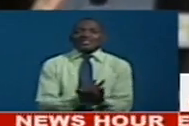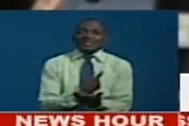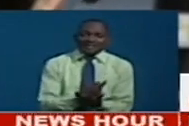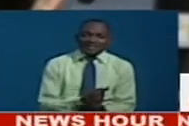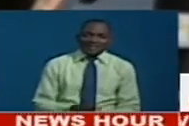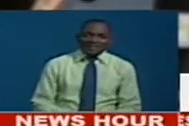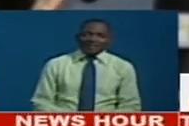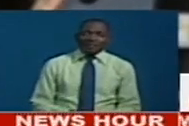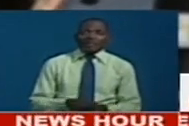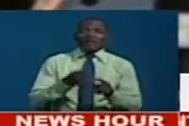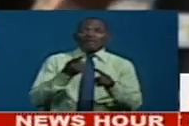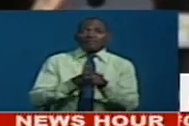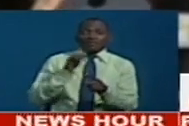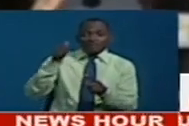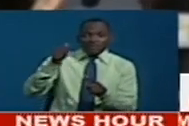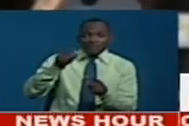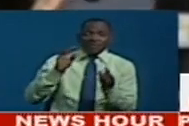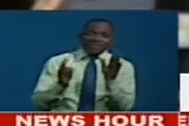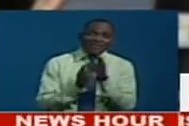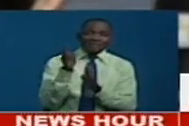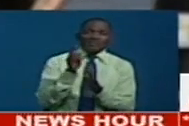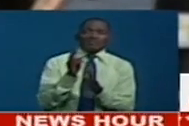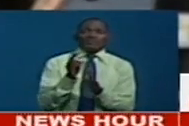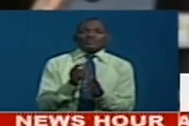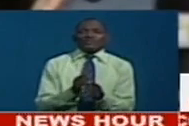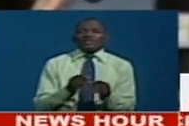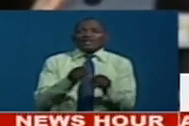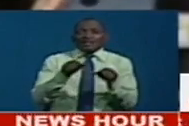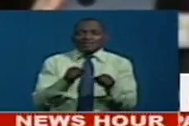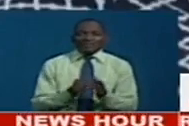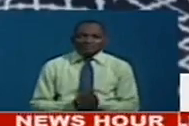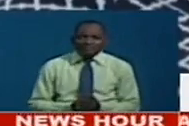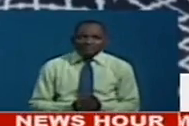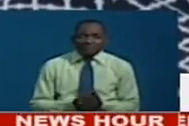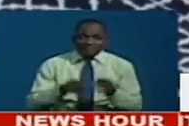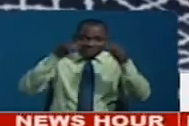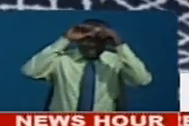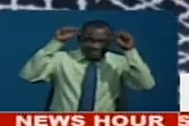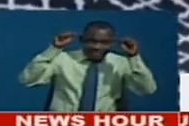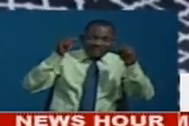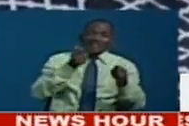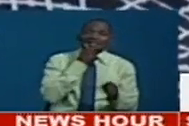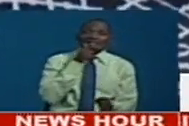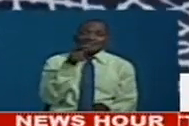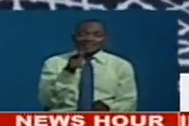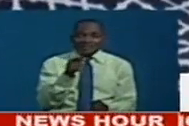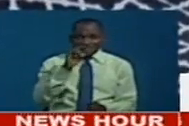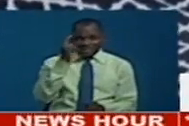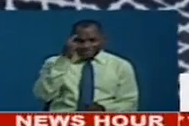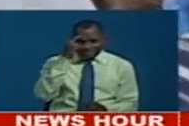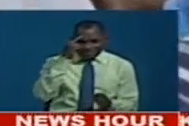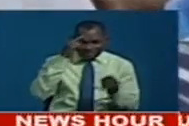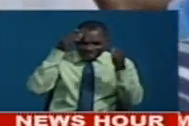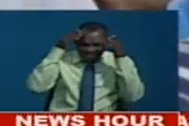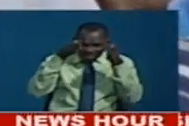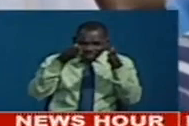drawing from its own development experience over the years. President Akufo Addo said government is